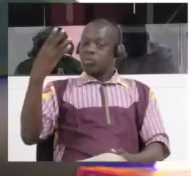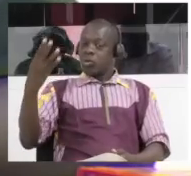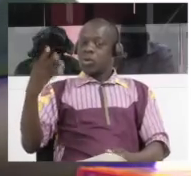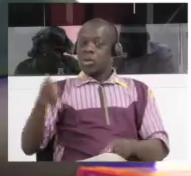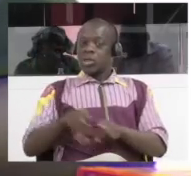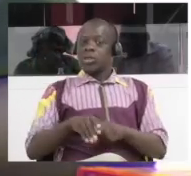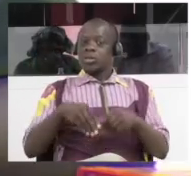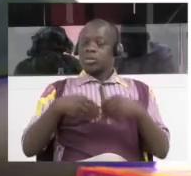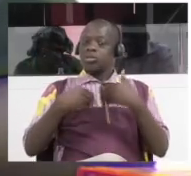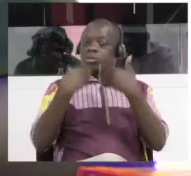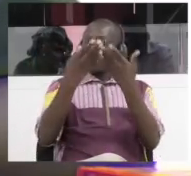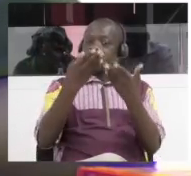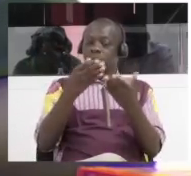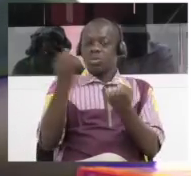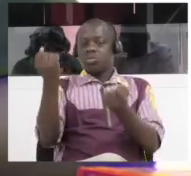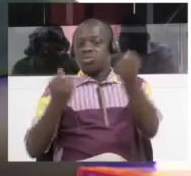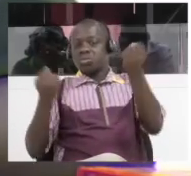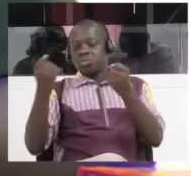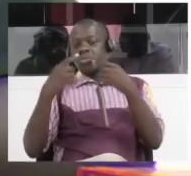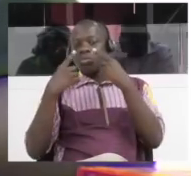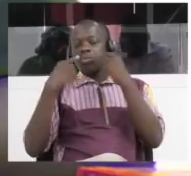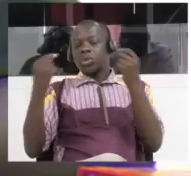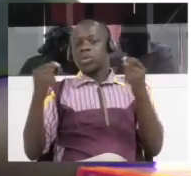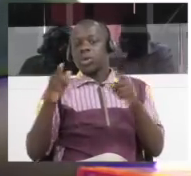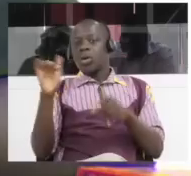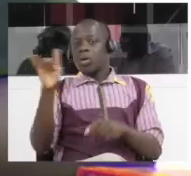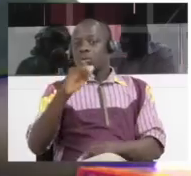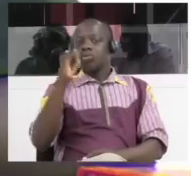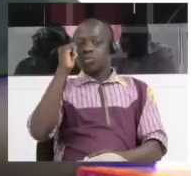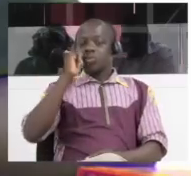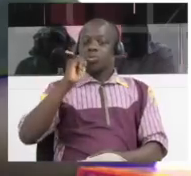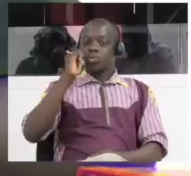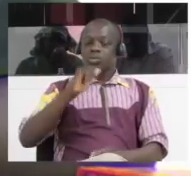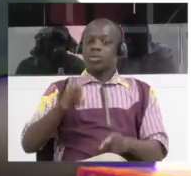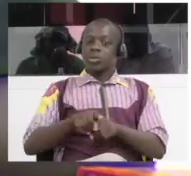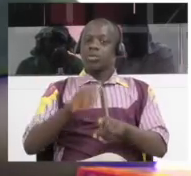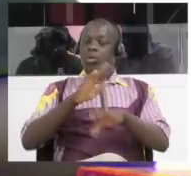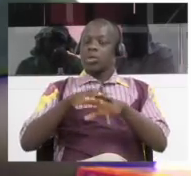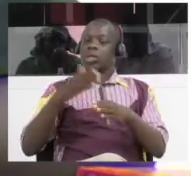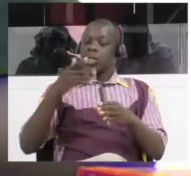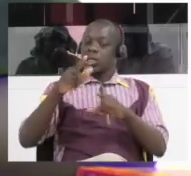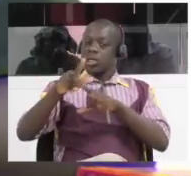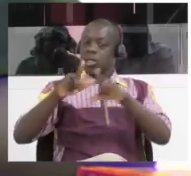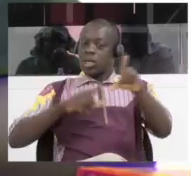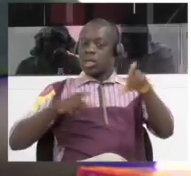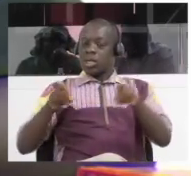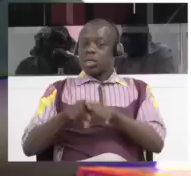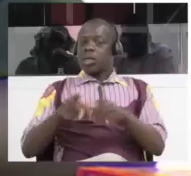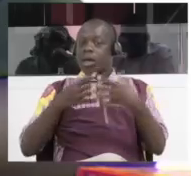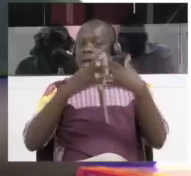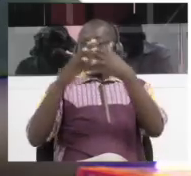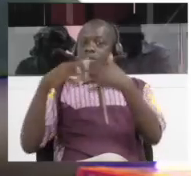some vehicles by France, which we used. And then along the line, through the advice of the British, we procured some